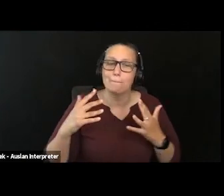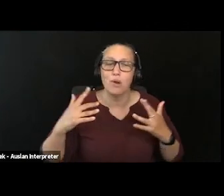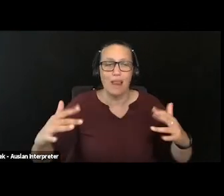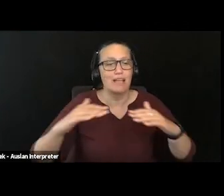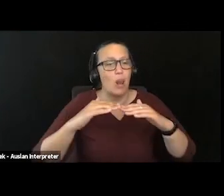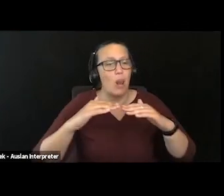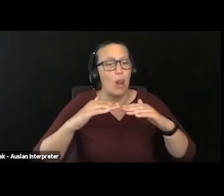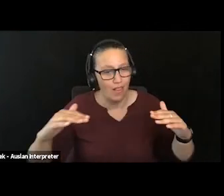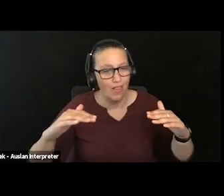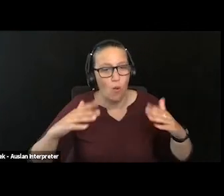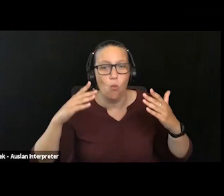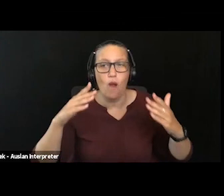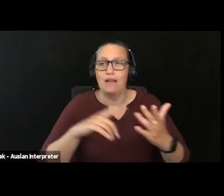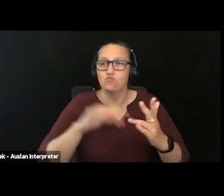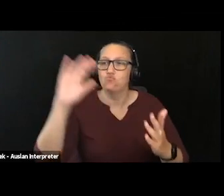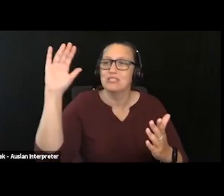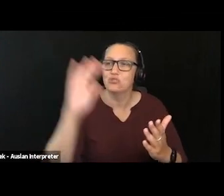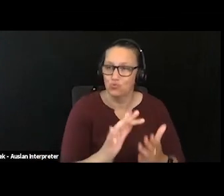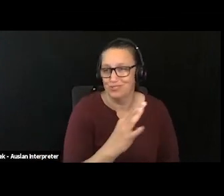to reduce harm.